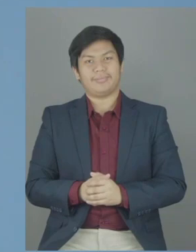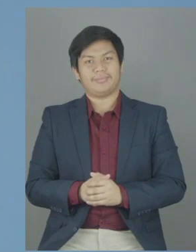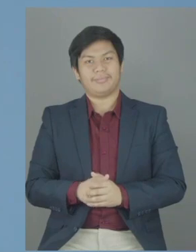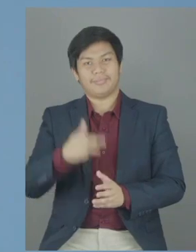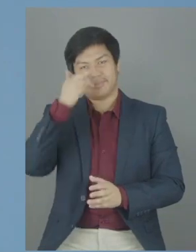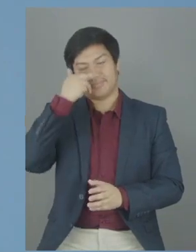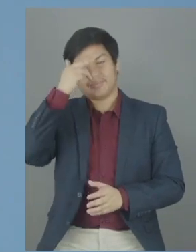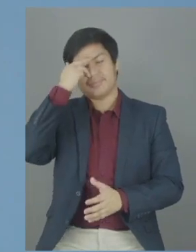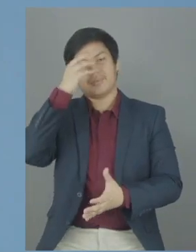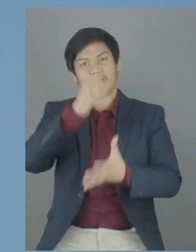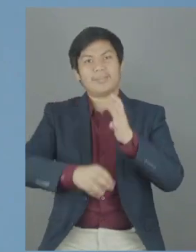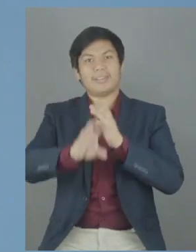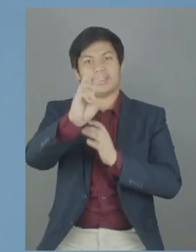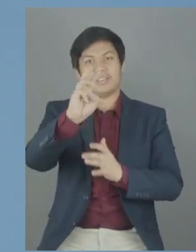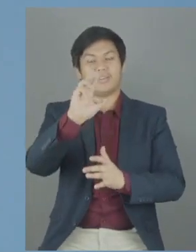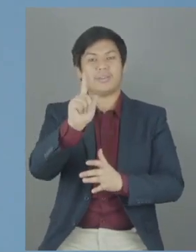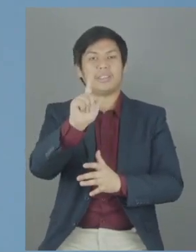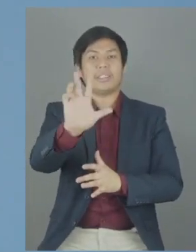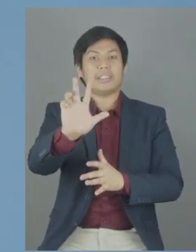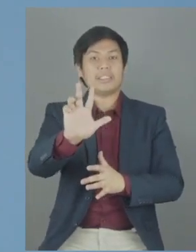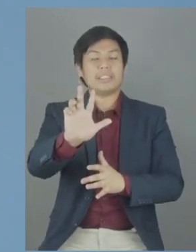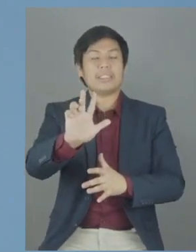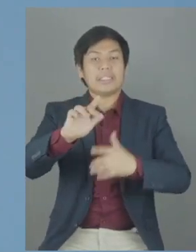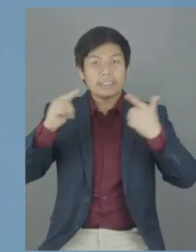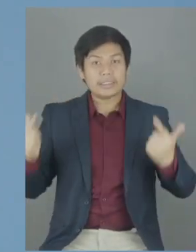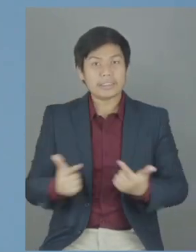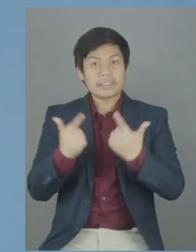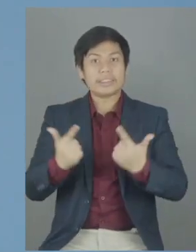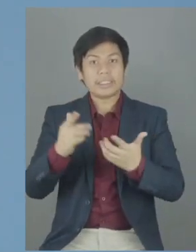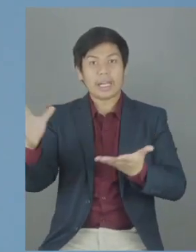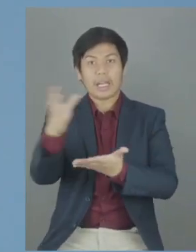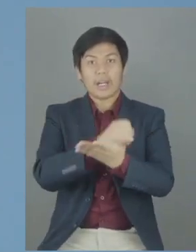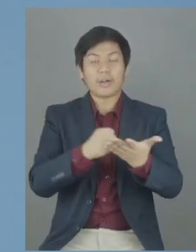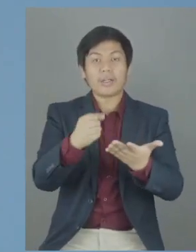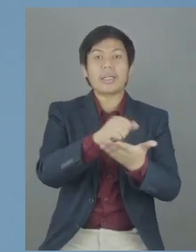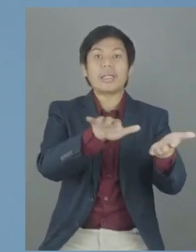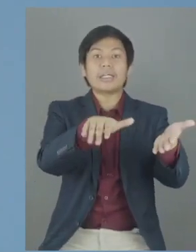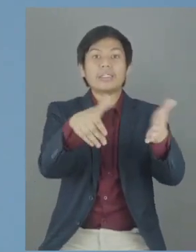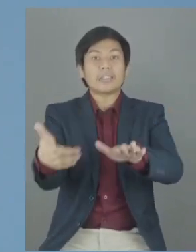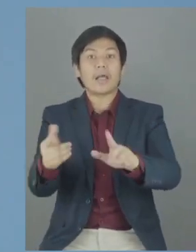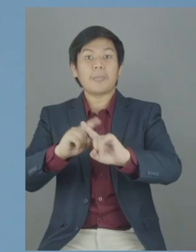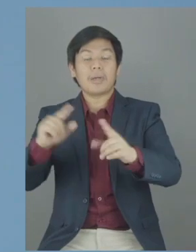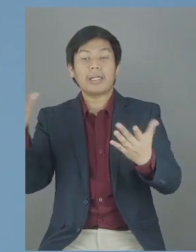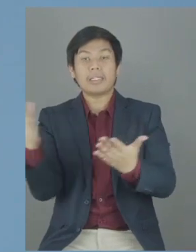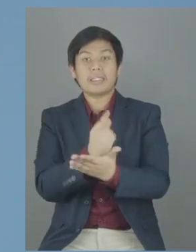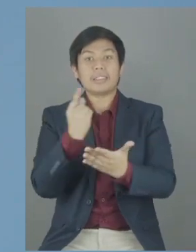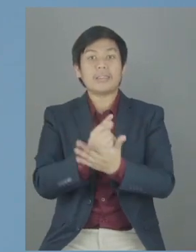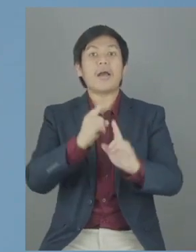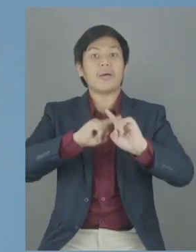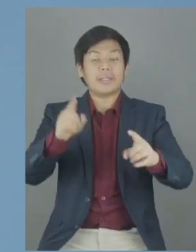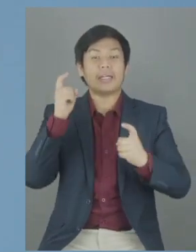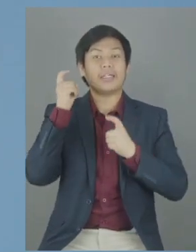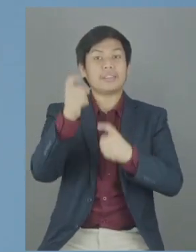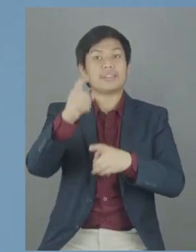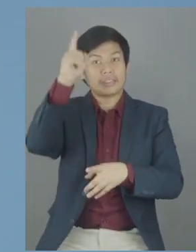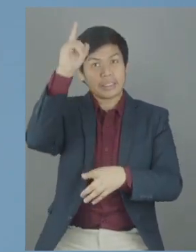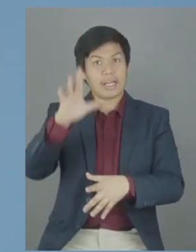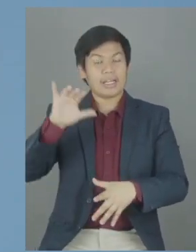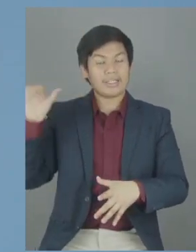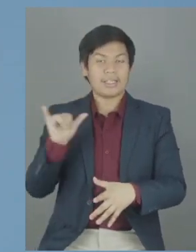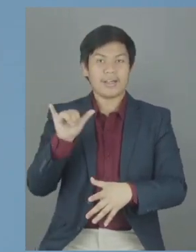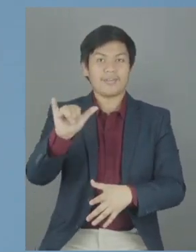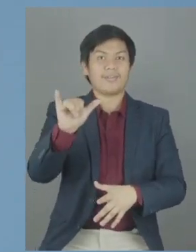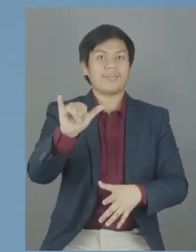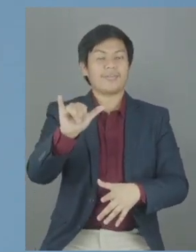Romans 6:23 said, "For the wages of sin is death." And here's the gospel. "But the gift of God is